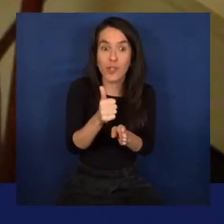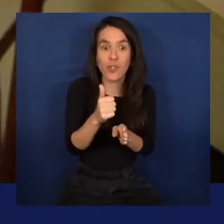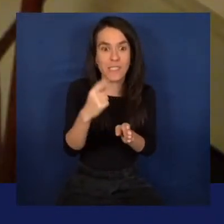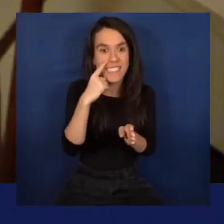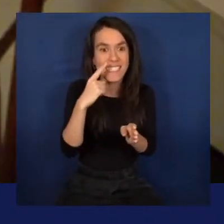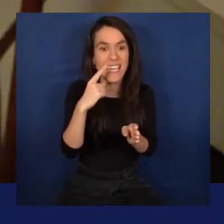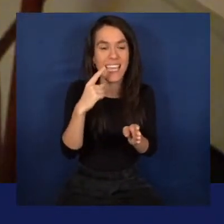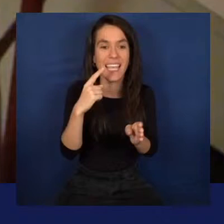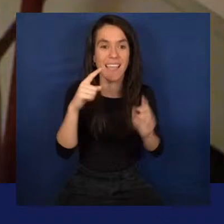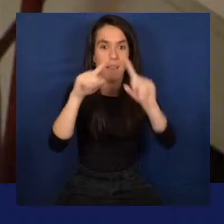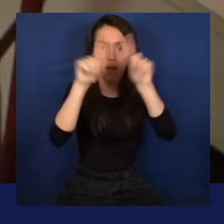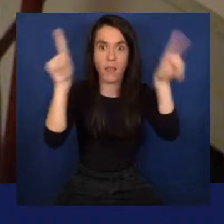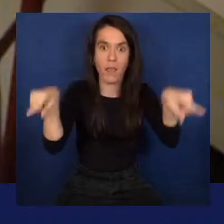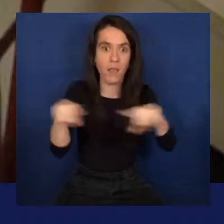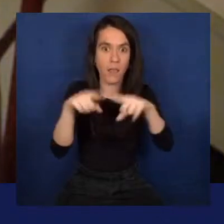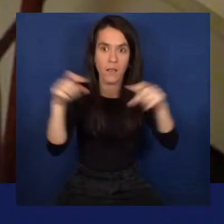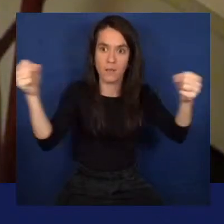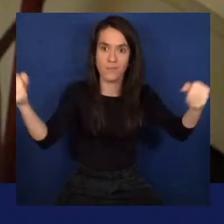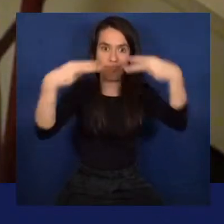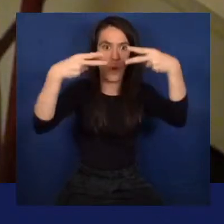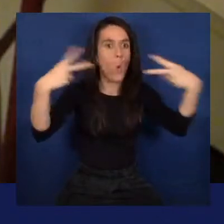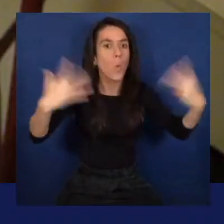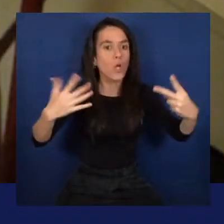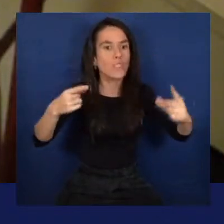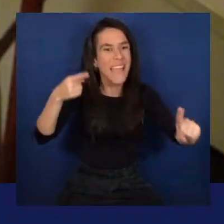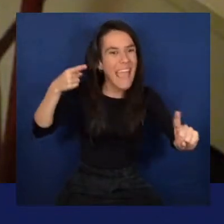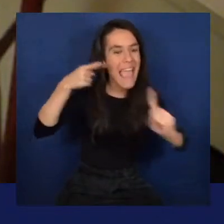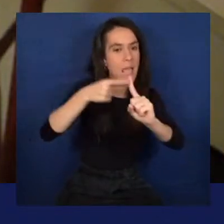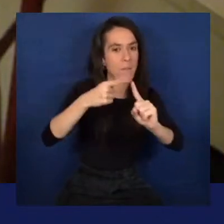intention of the model, so please use it rightfully.